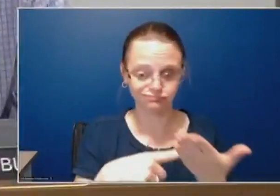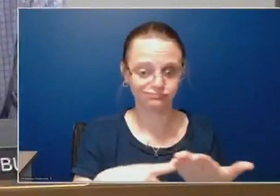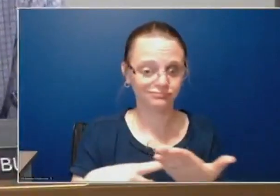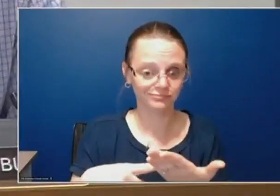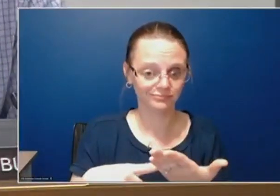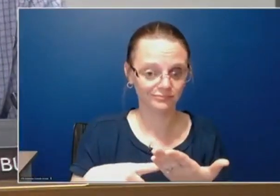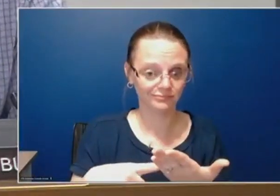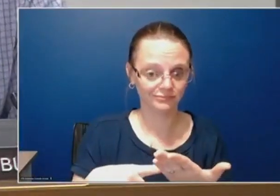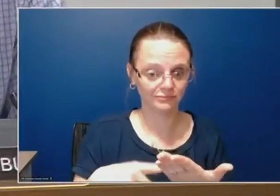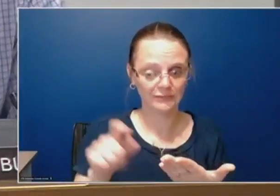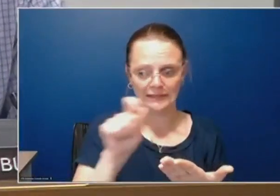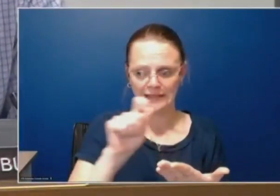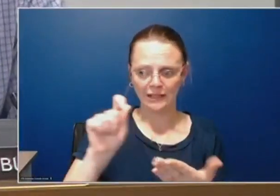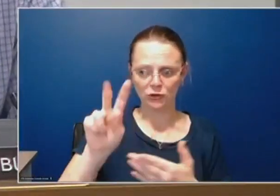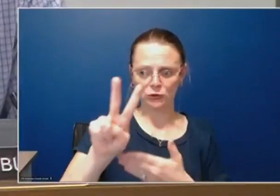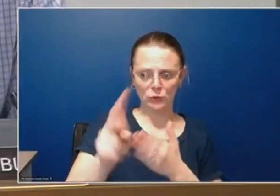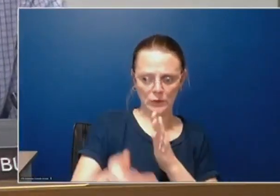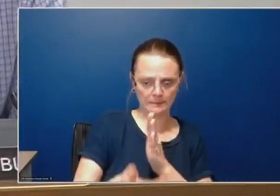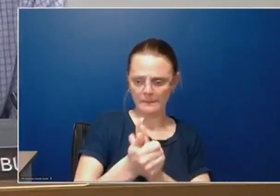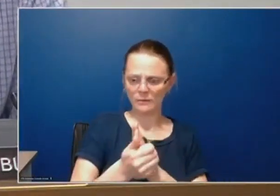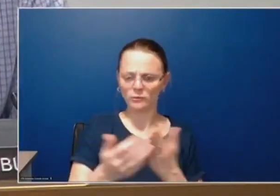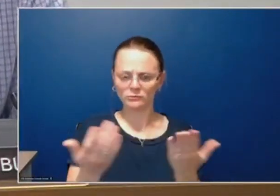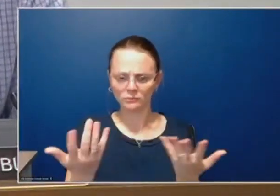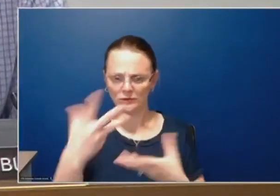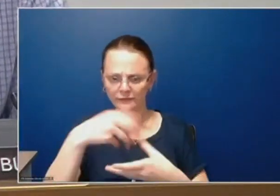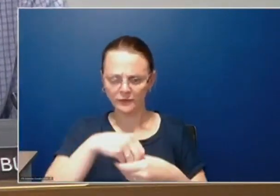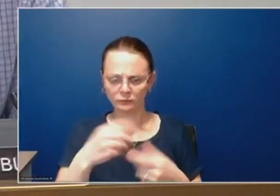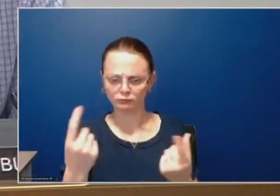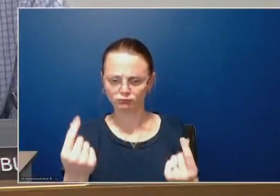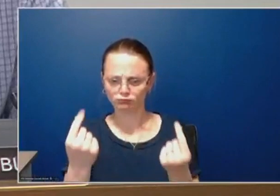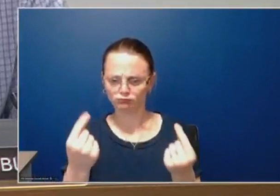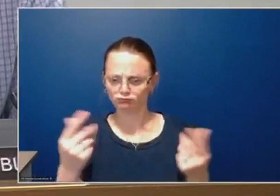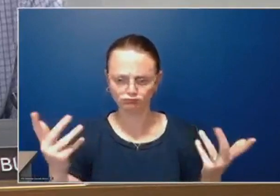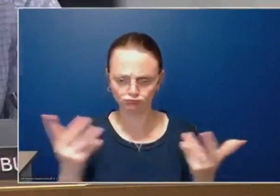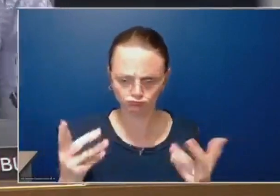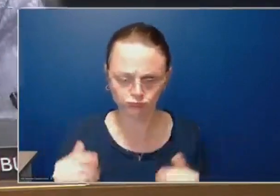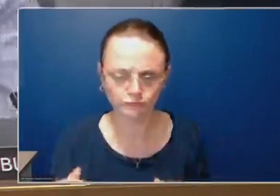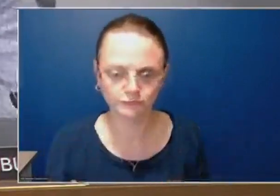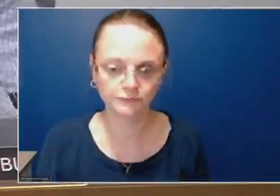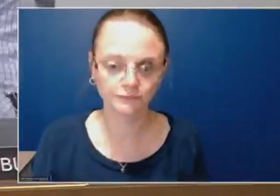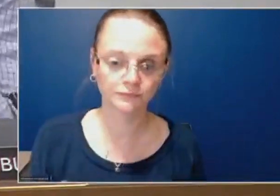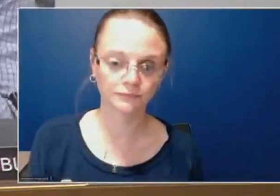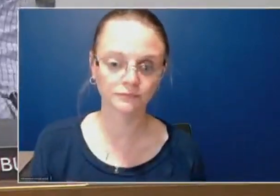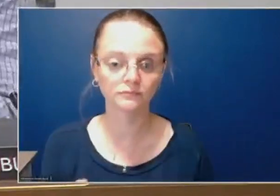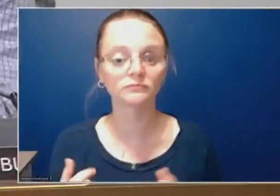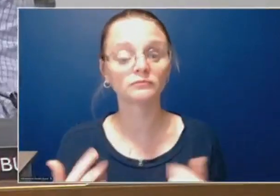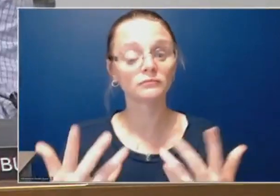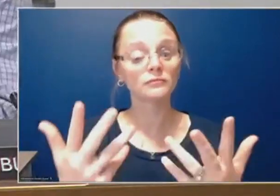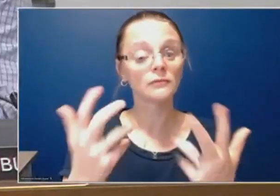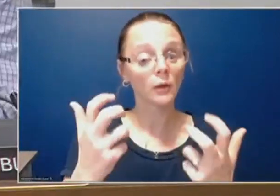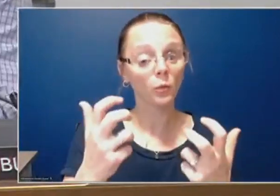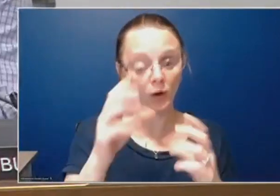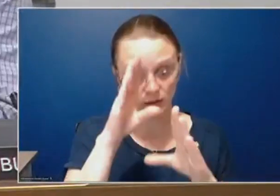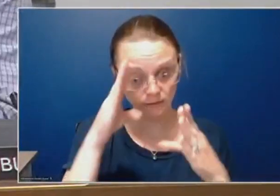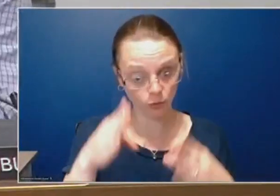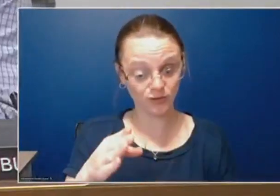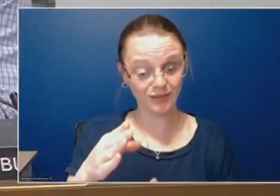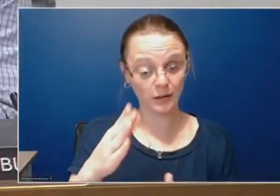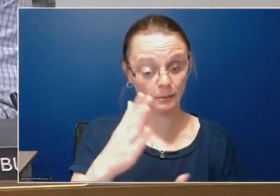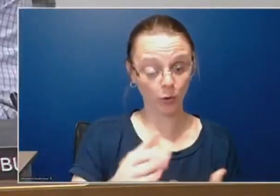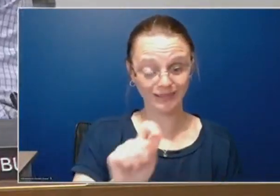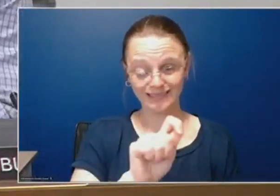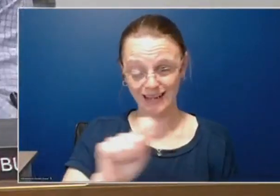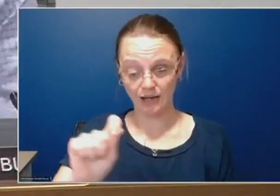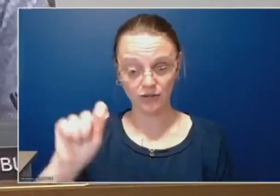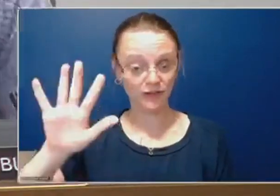with the -2 amendments did. I do want to draw attention to the -5 amendments that have been placed